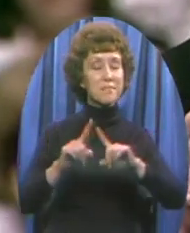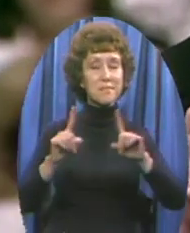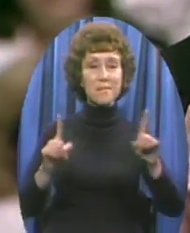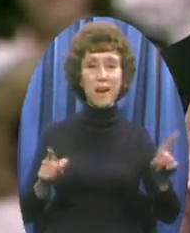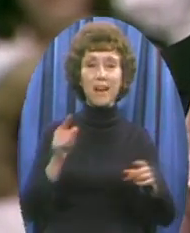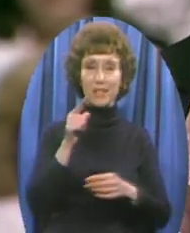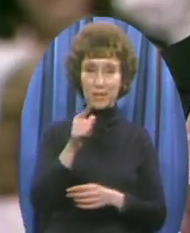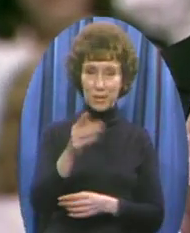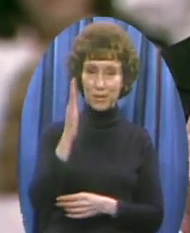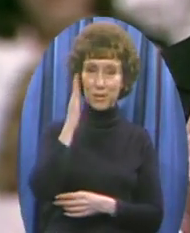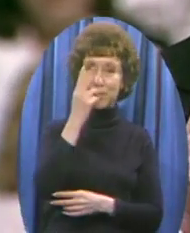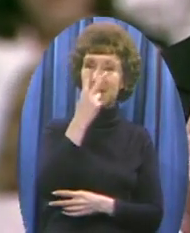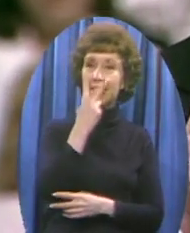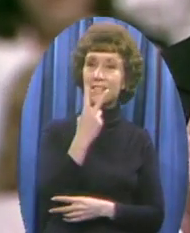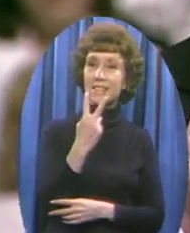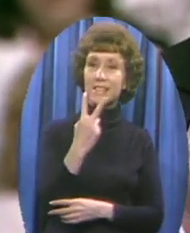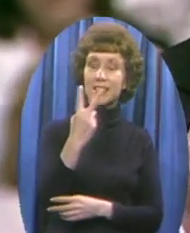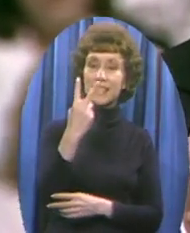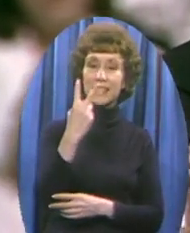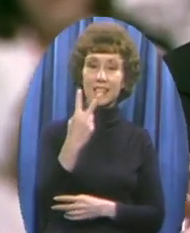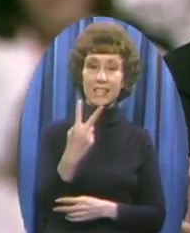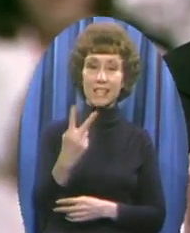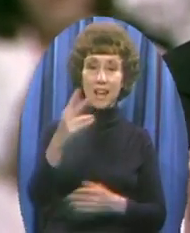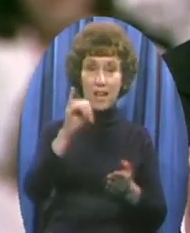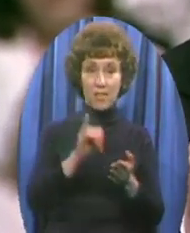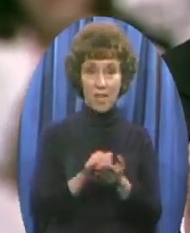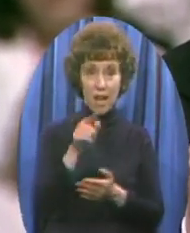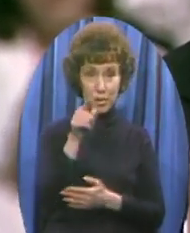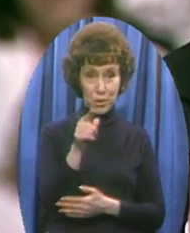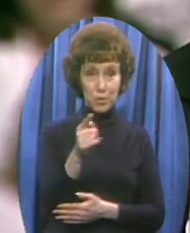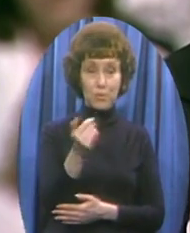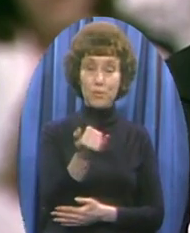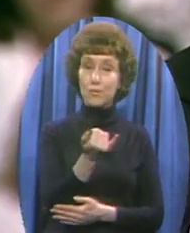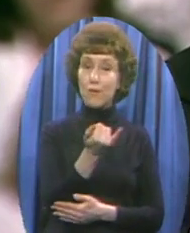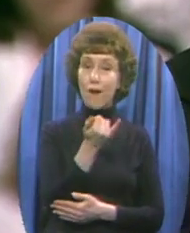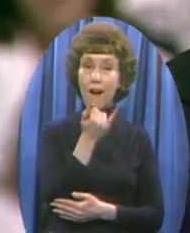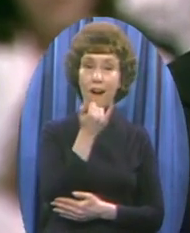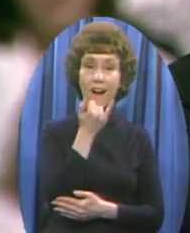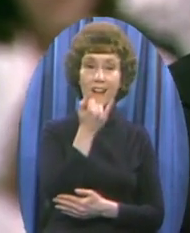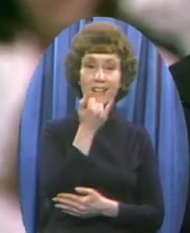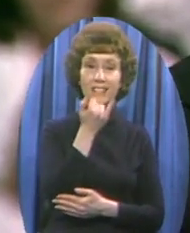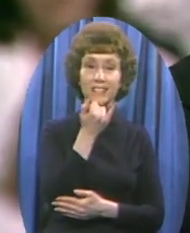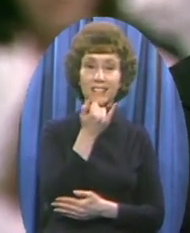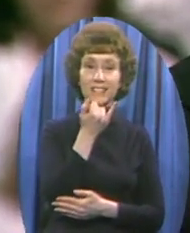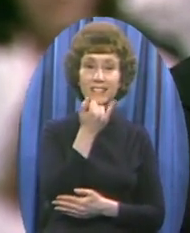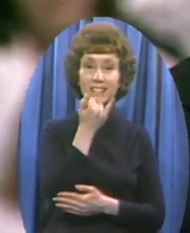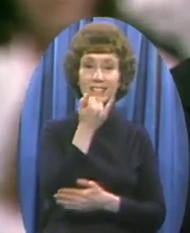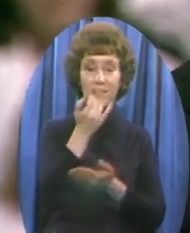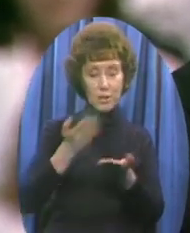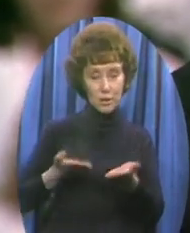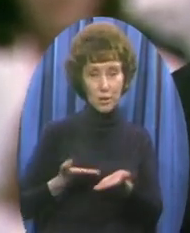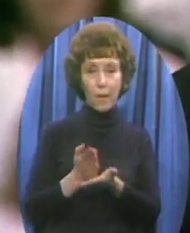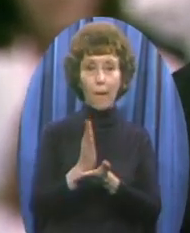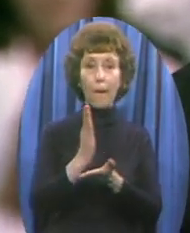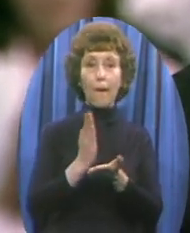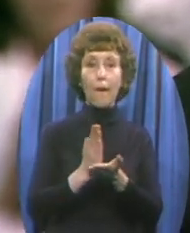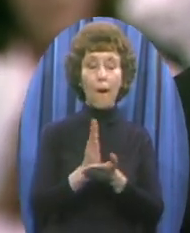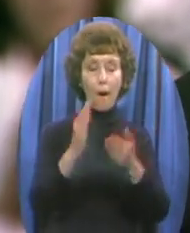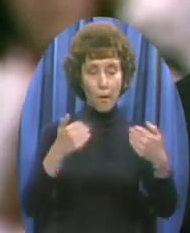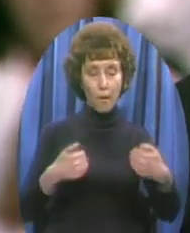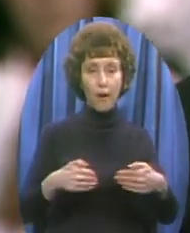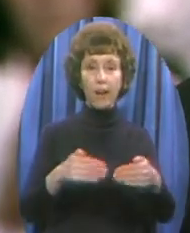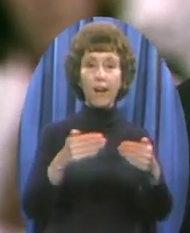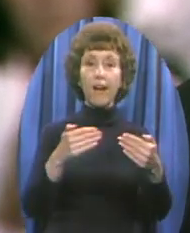but you will see that you were all wrong. Oh, go